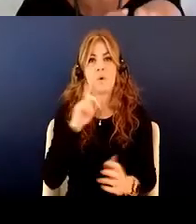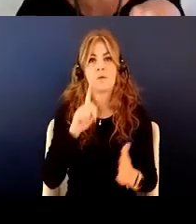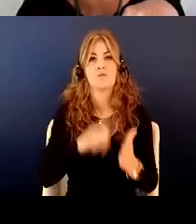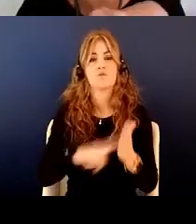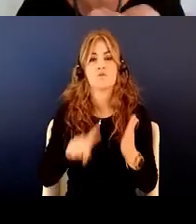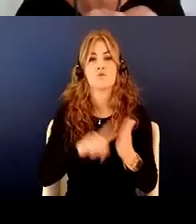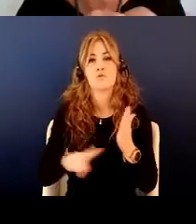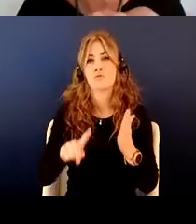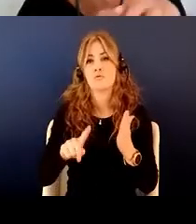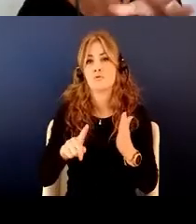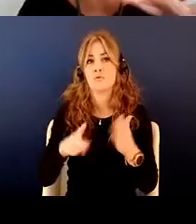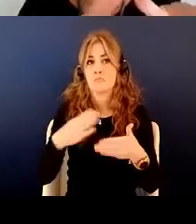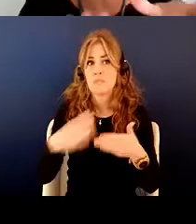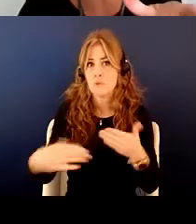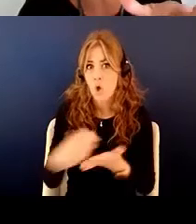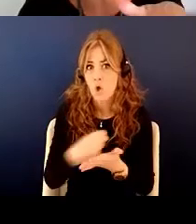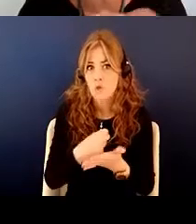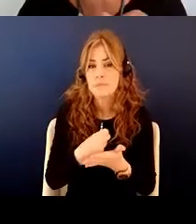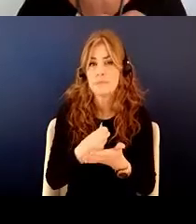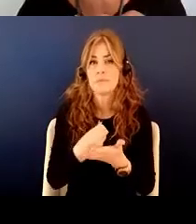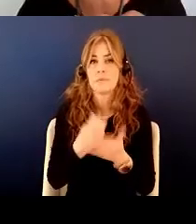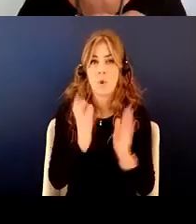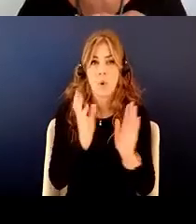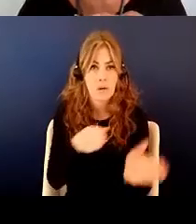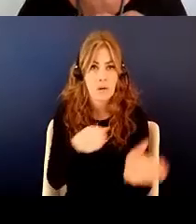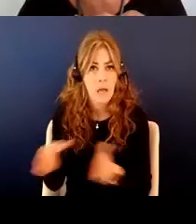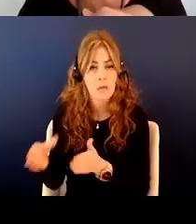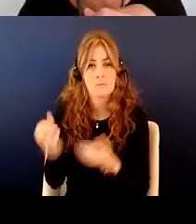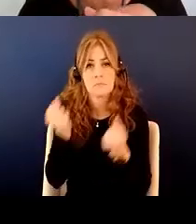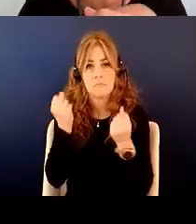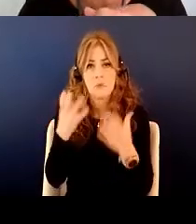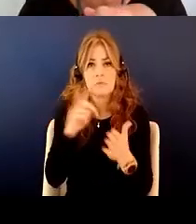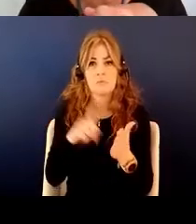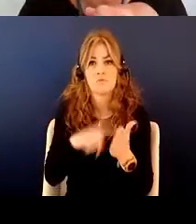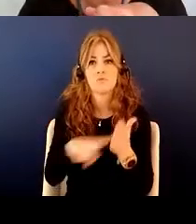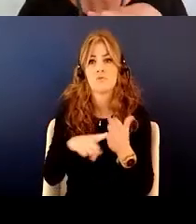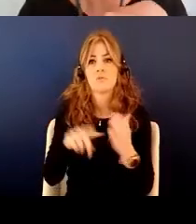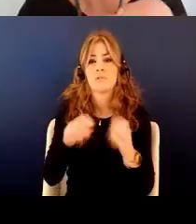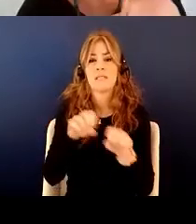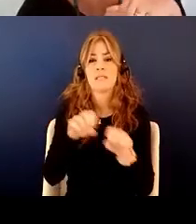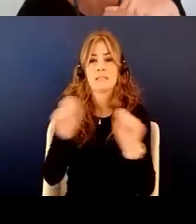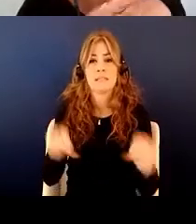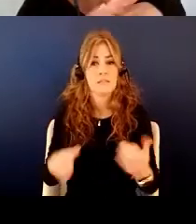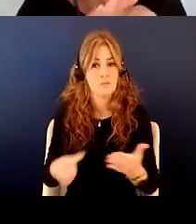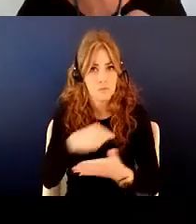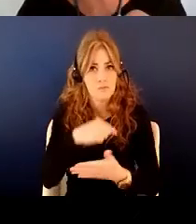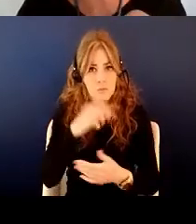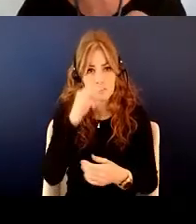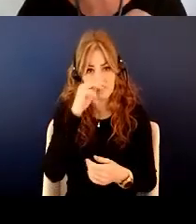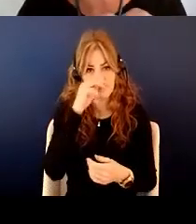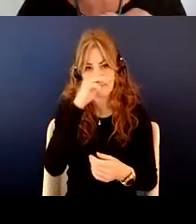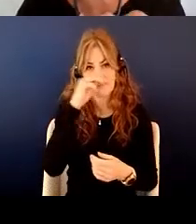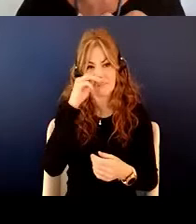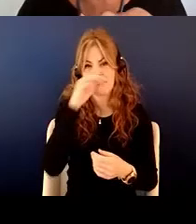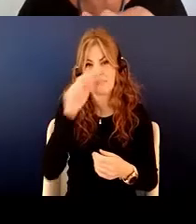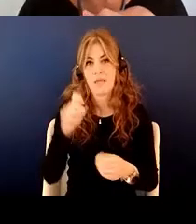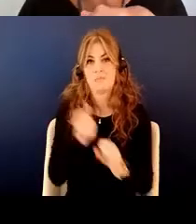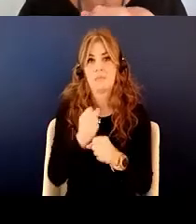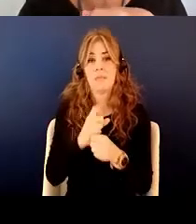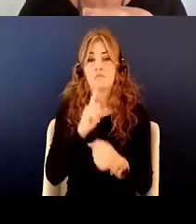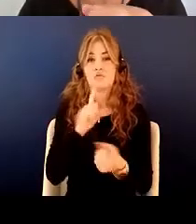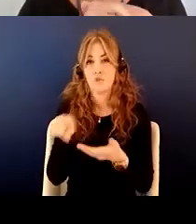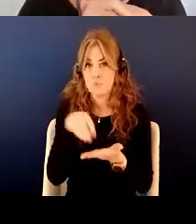you organize all the multiple searches you're going to be doing in a systematic review. You'll need to make sure you